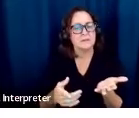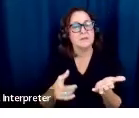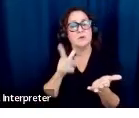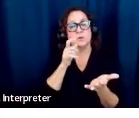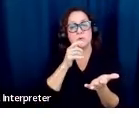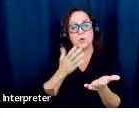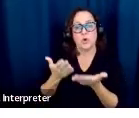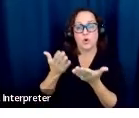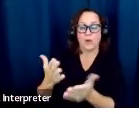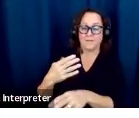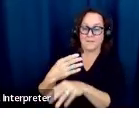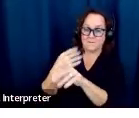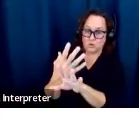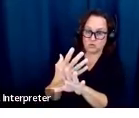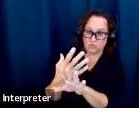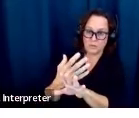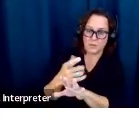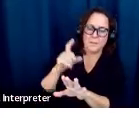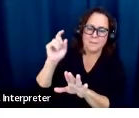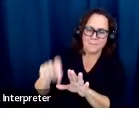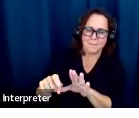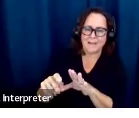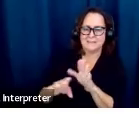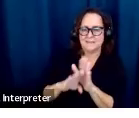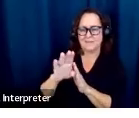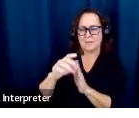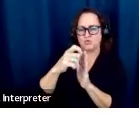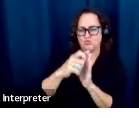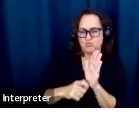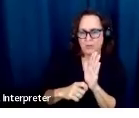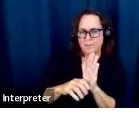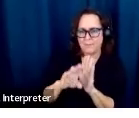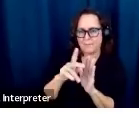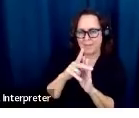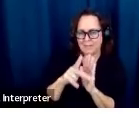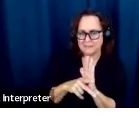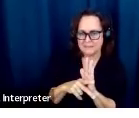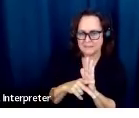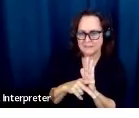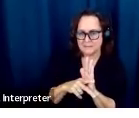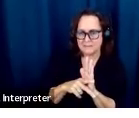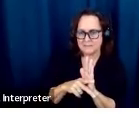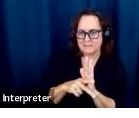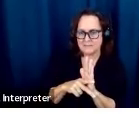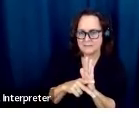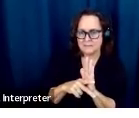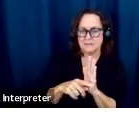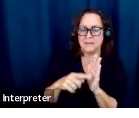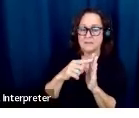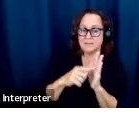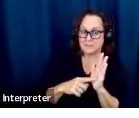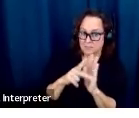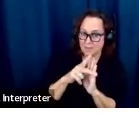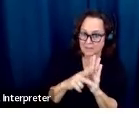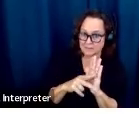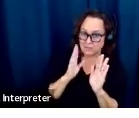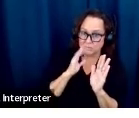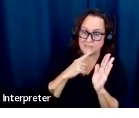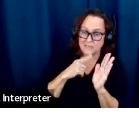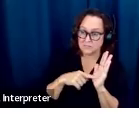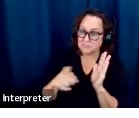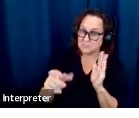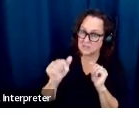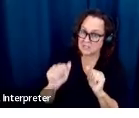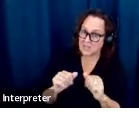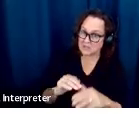develop, maintain, and enforce written policies that identify if virtual delivery can safely address the participant's needs,